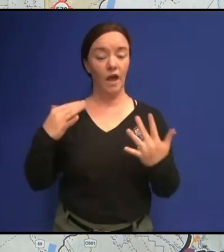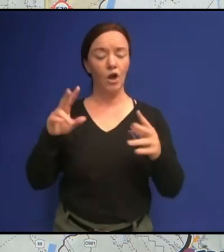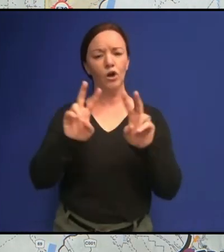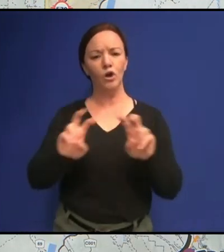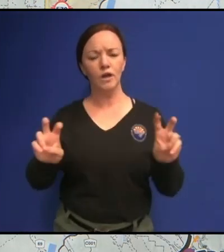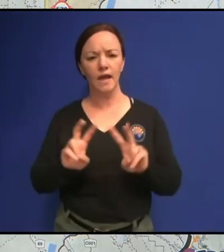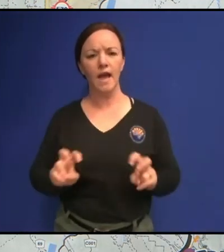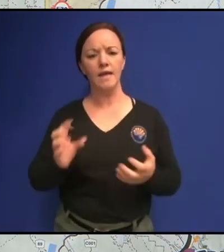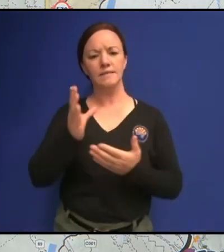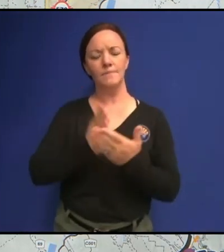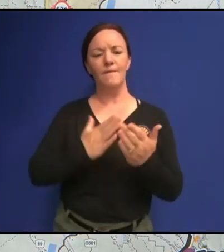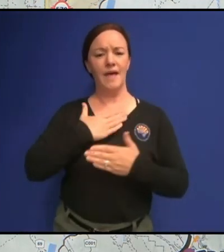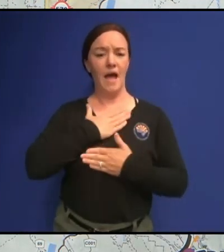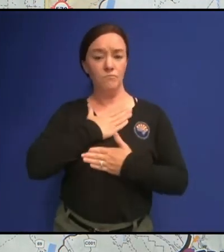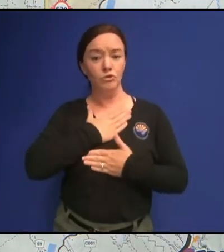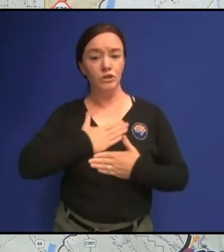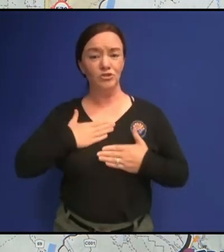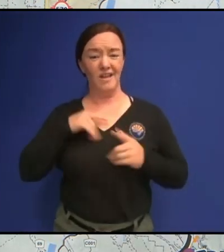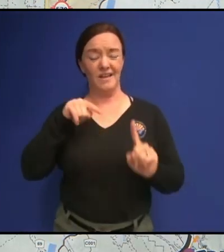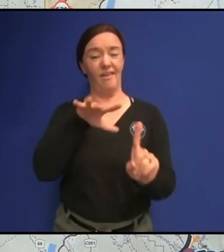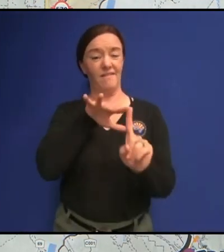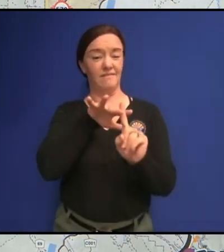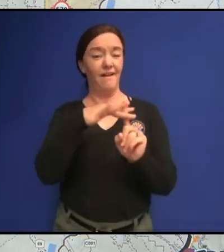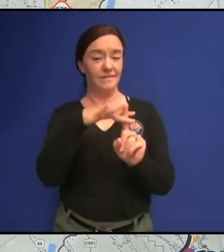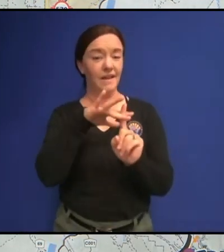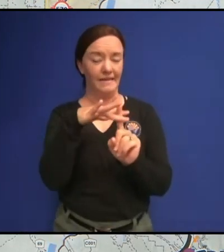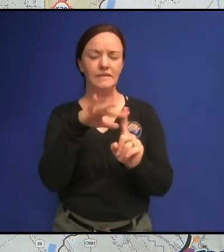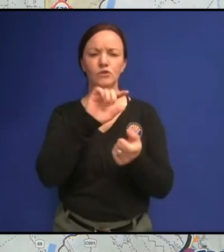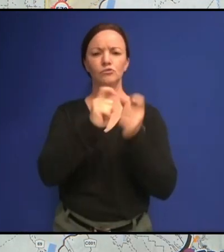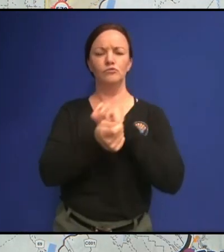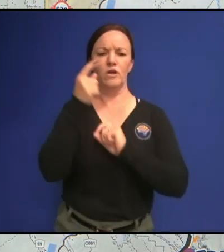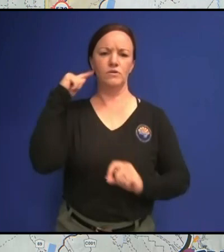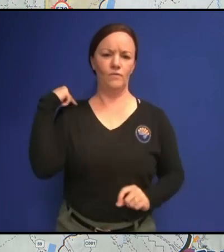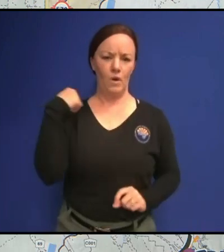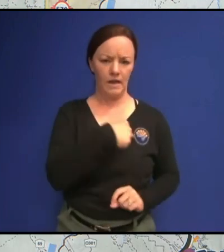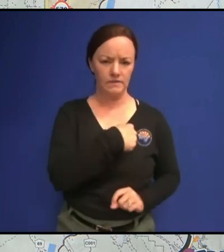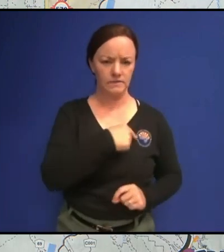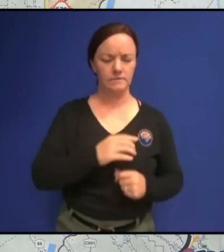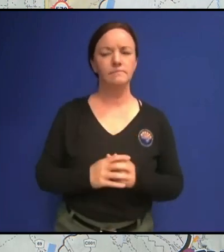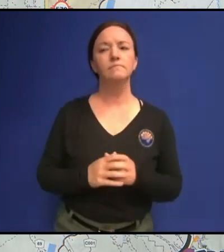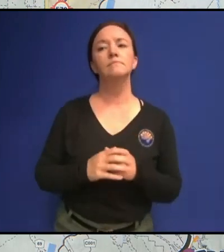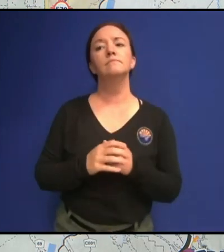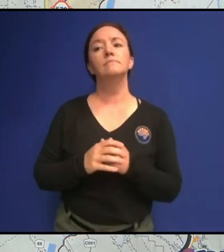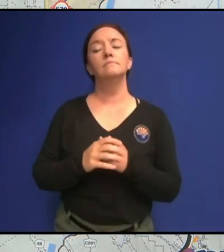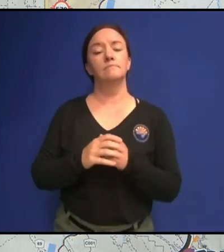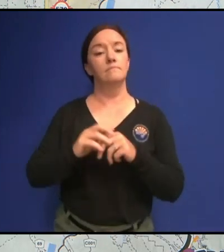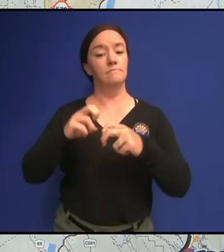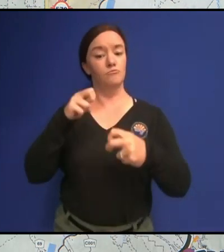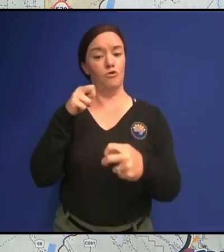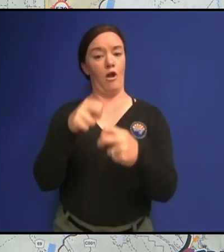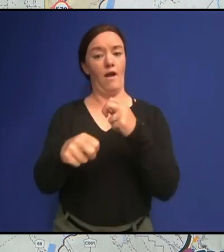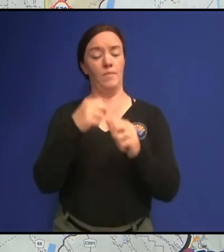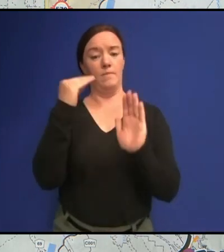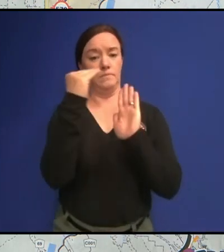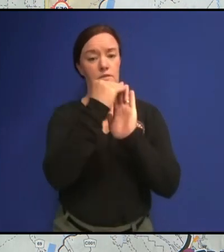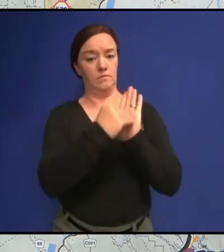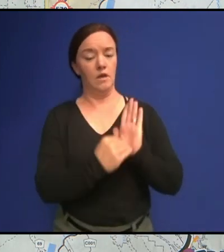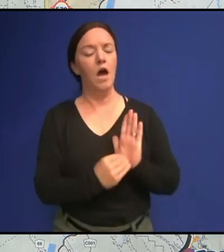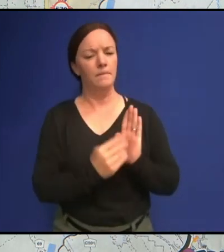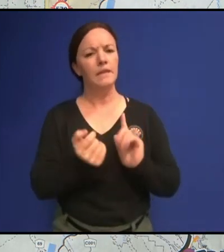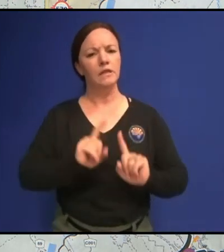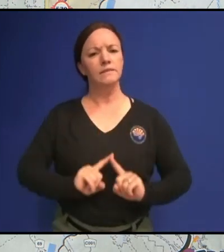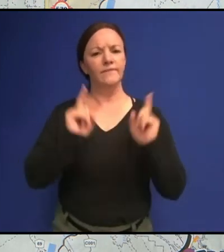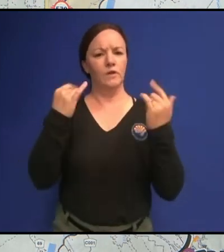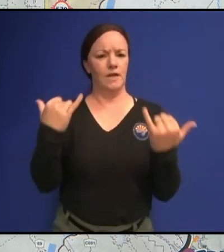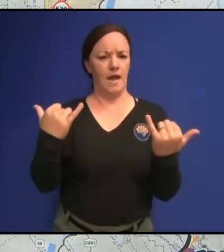of the context has changed and the problems that have been defined. There's a few different things that we're working on. And I'm not going to